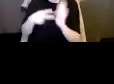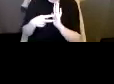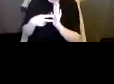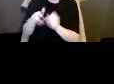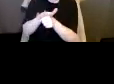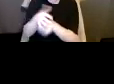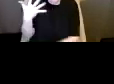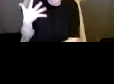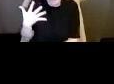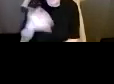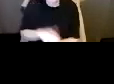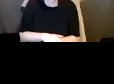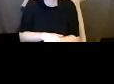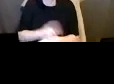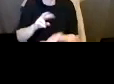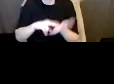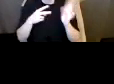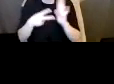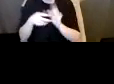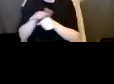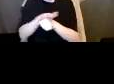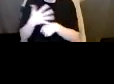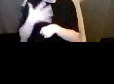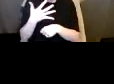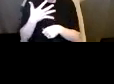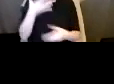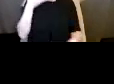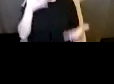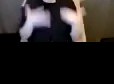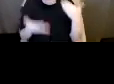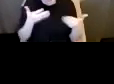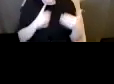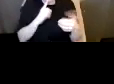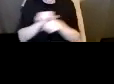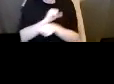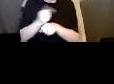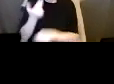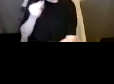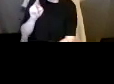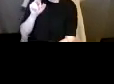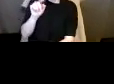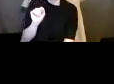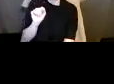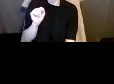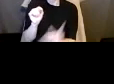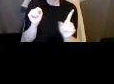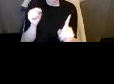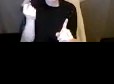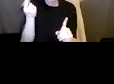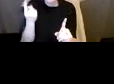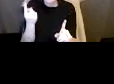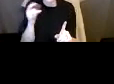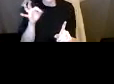5. So essentially Site 5 in this inscription might actually be a Heneret. Plus, if you look at the